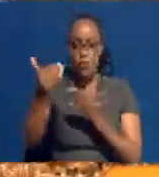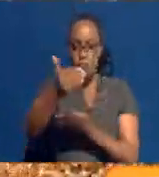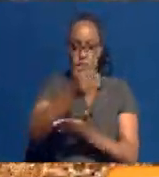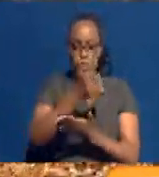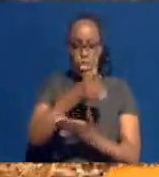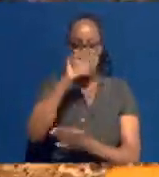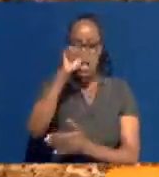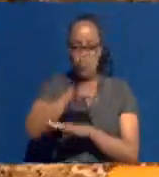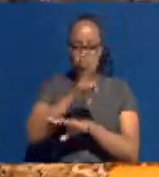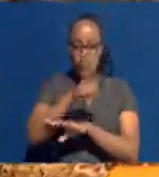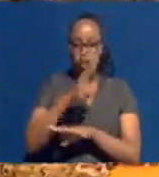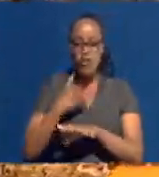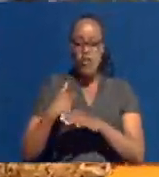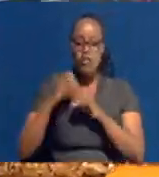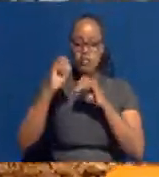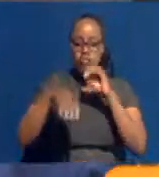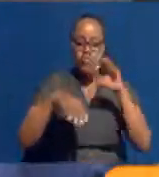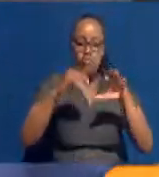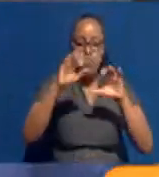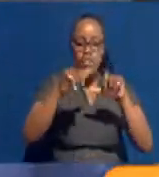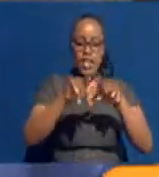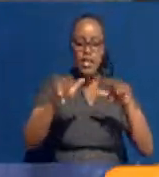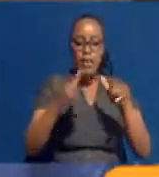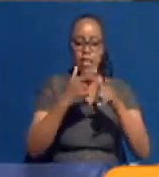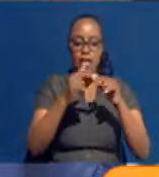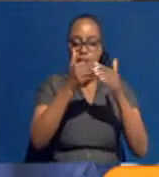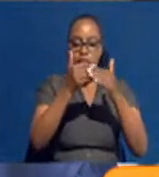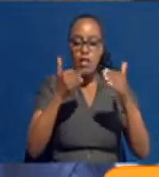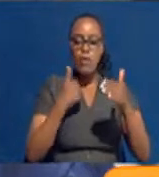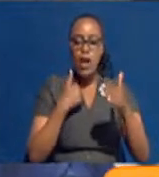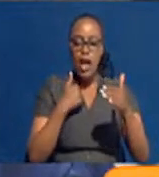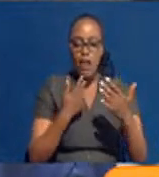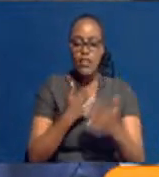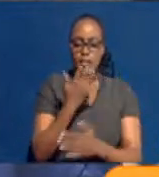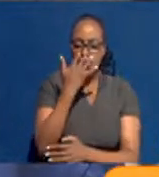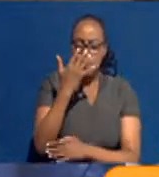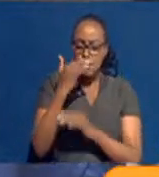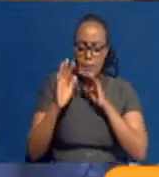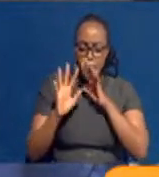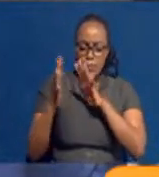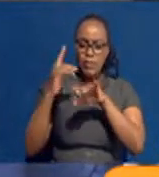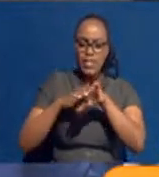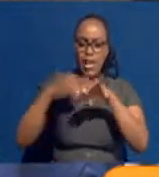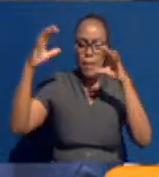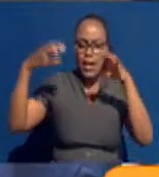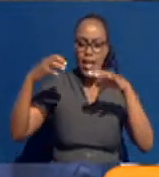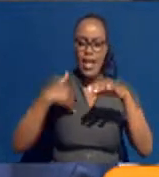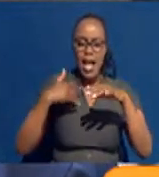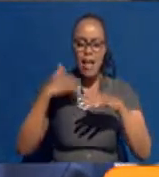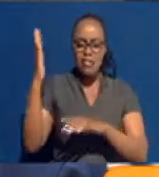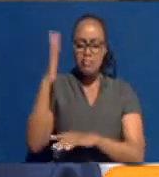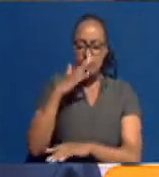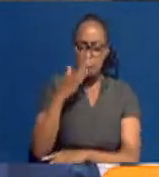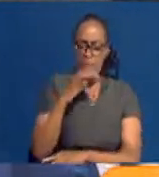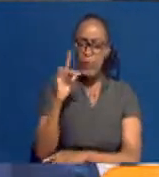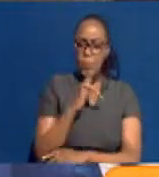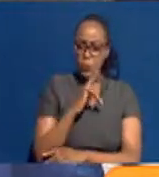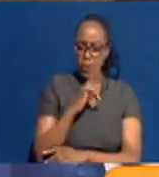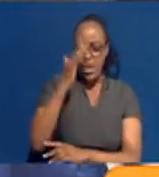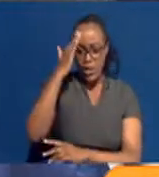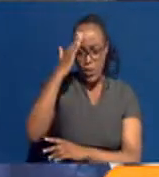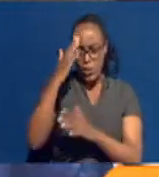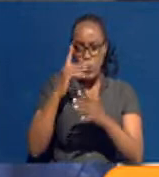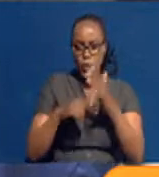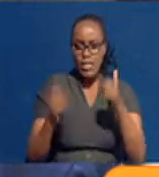waste, put it in the shamba there. Then it used to, you know, smell when there's rain and all that. So, and you know what happens